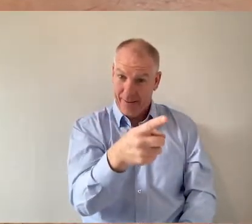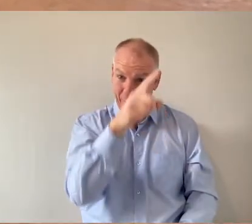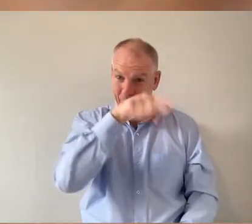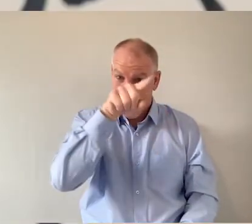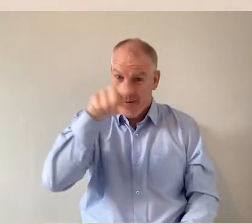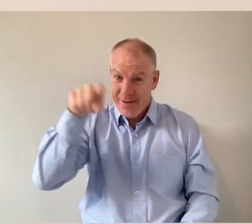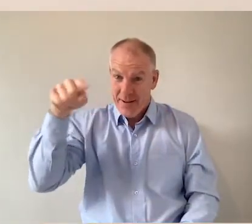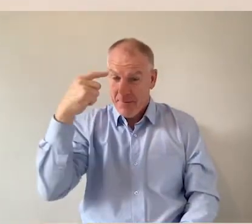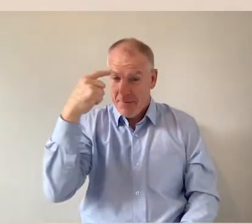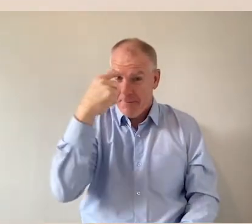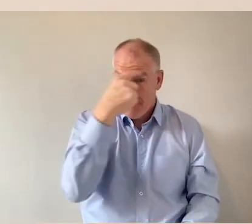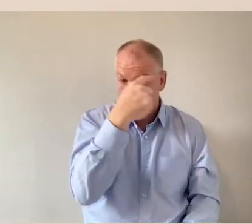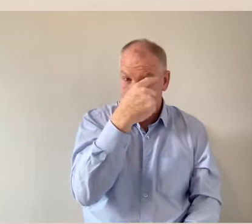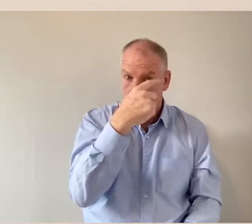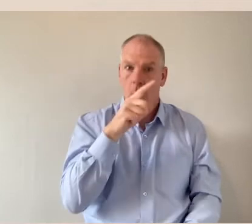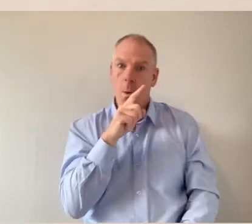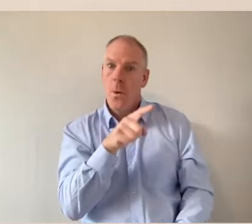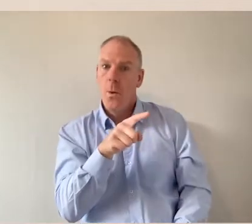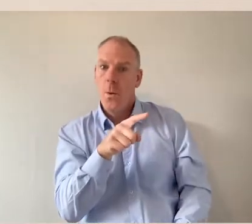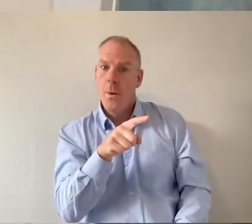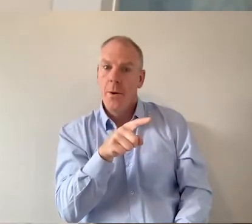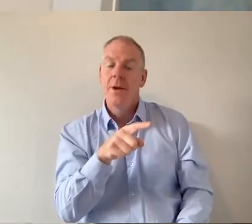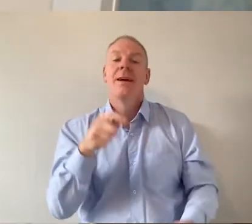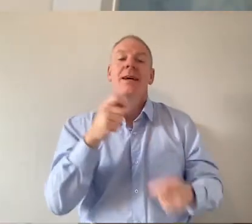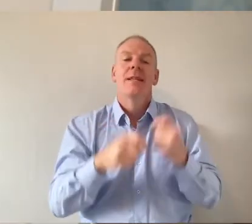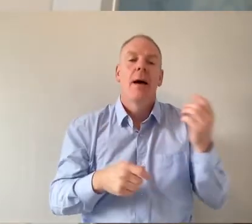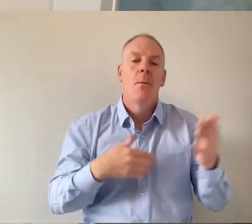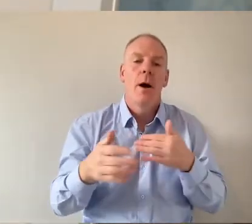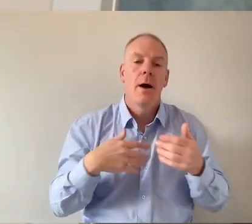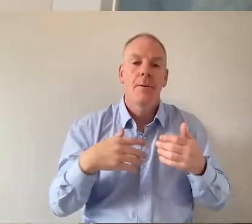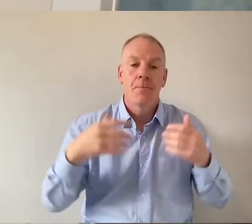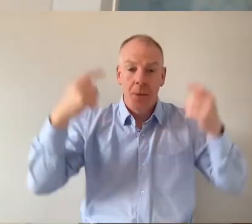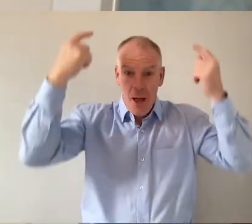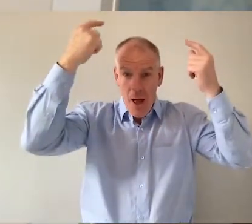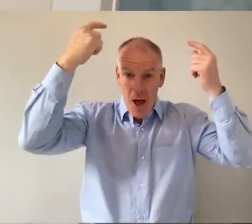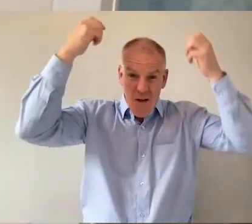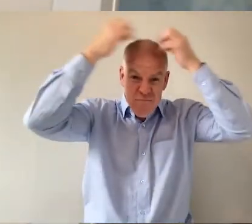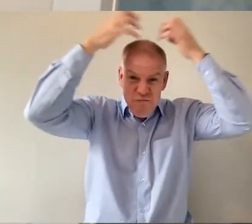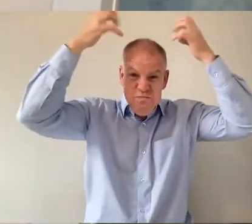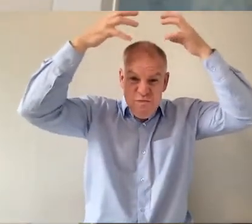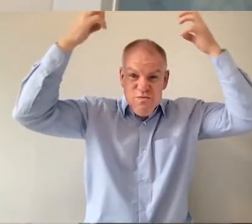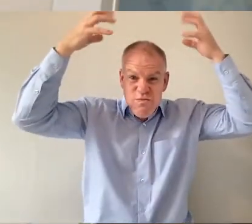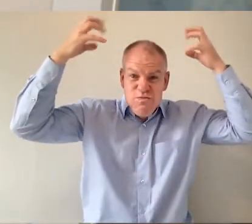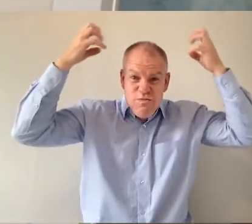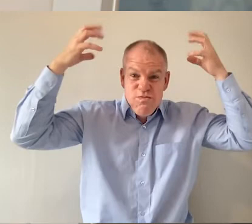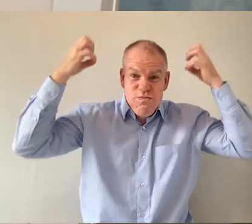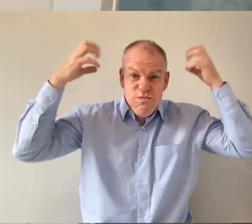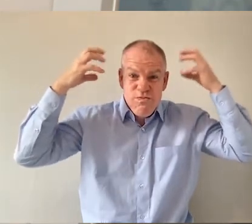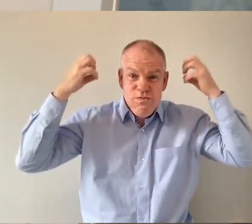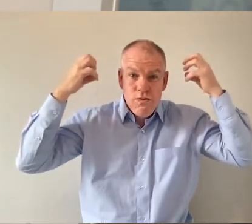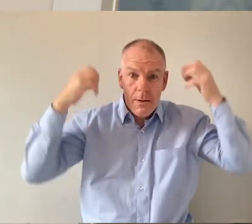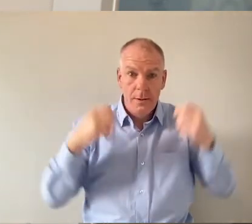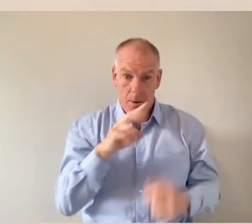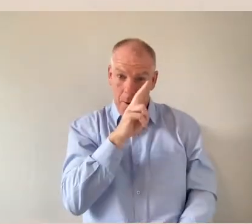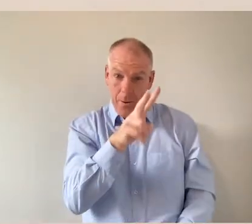across here like that. Okay. And then we're going to draw a big bushy bit of hair that goes over her